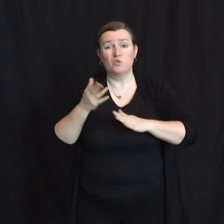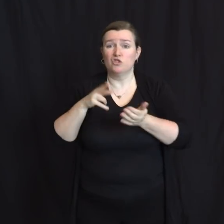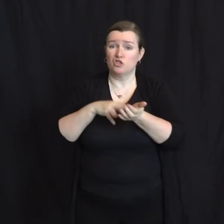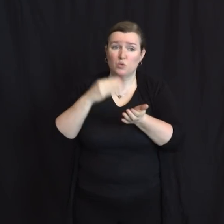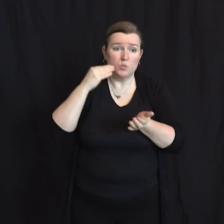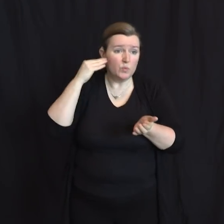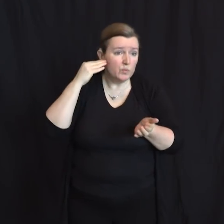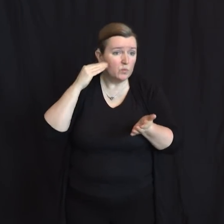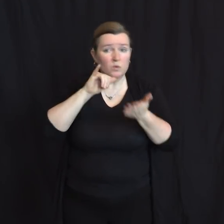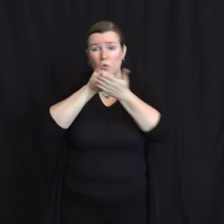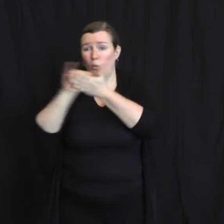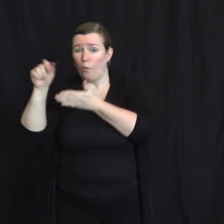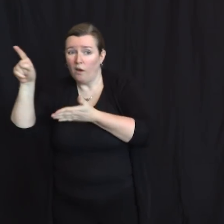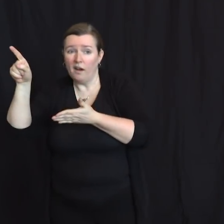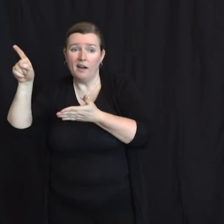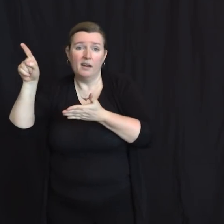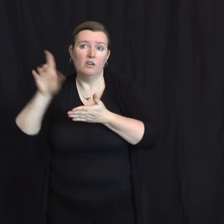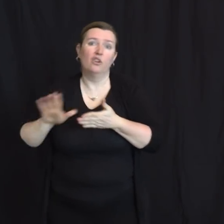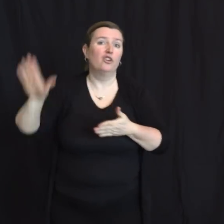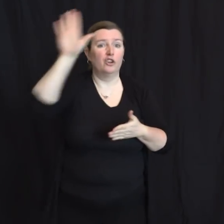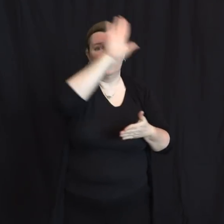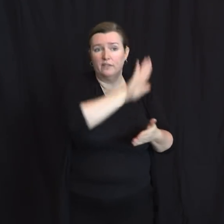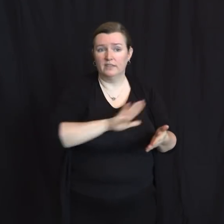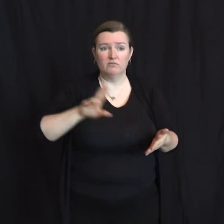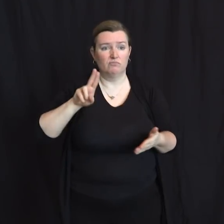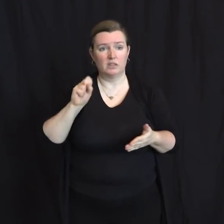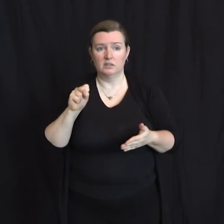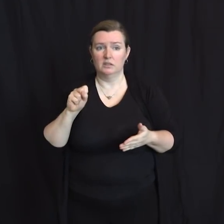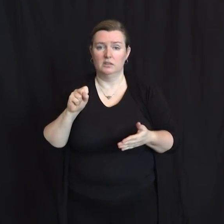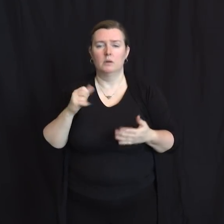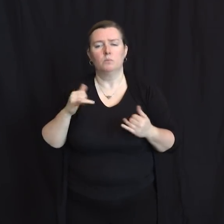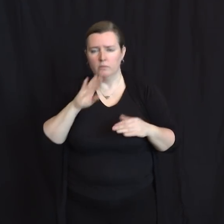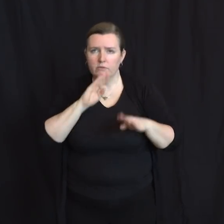country. And we continue to be very frustrated and